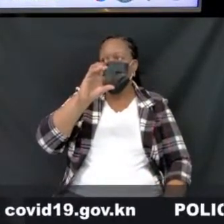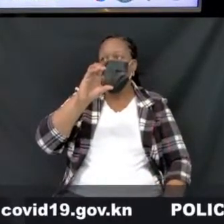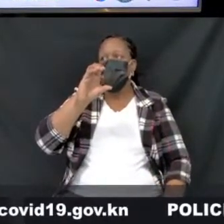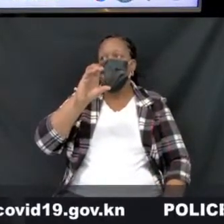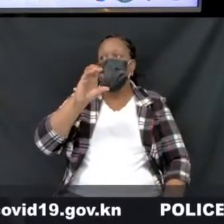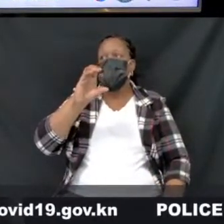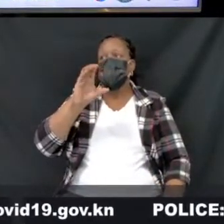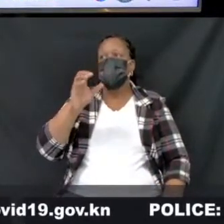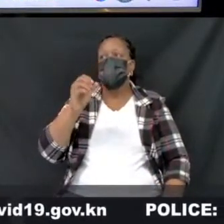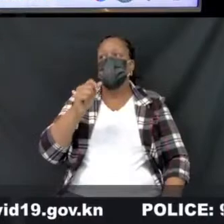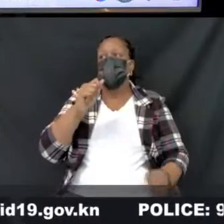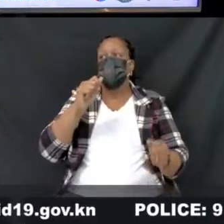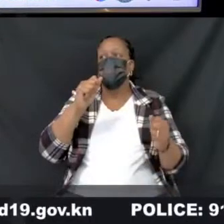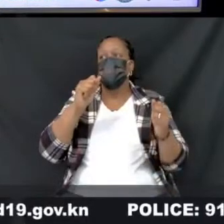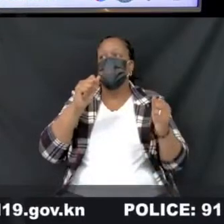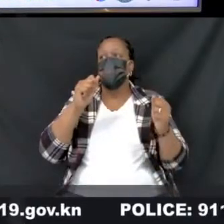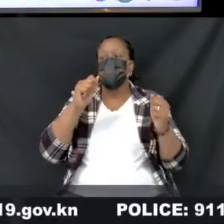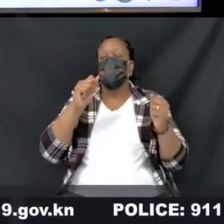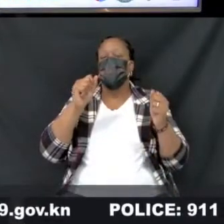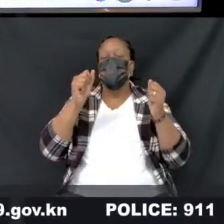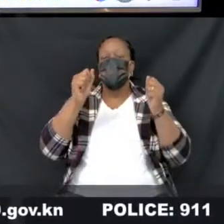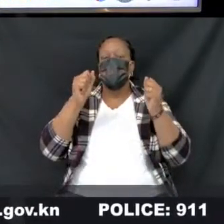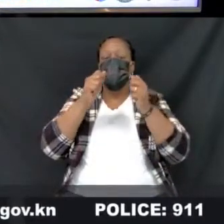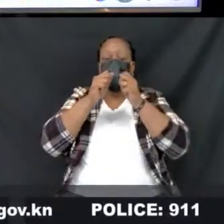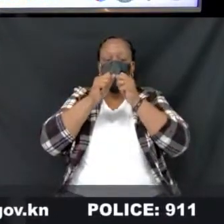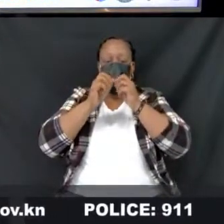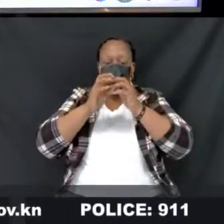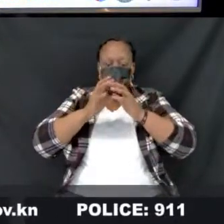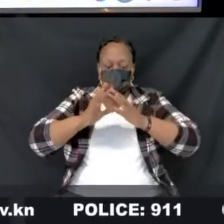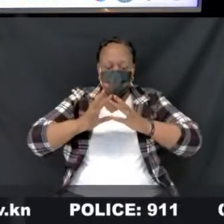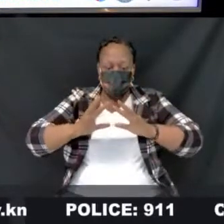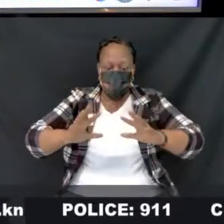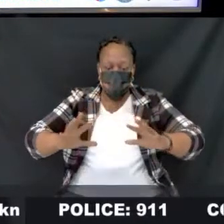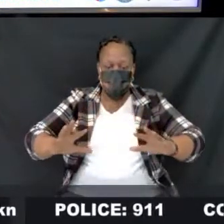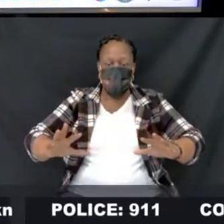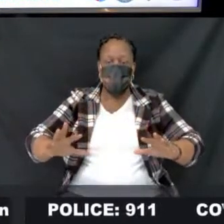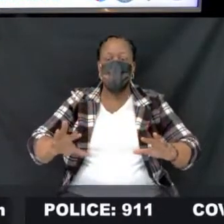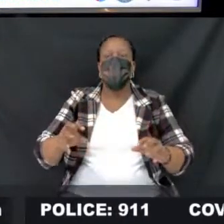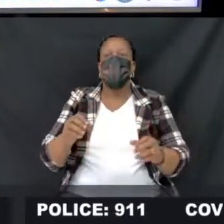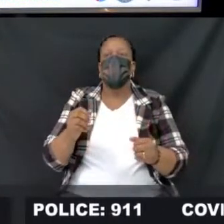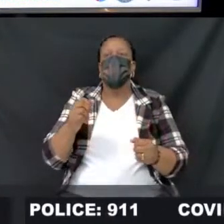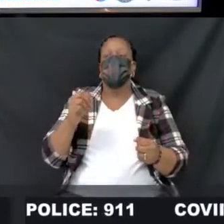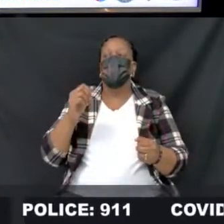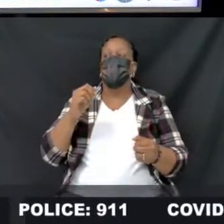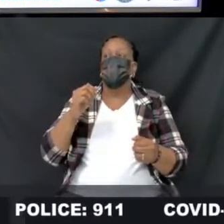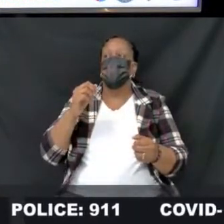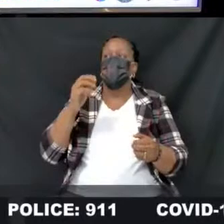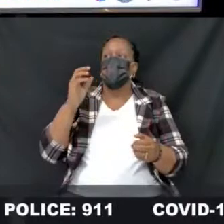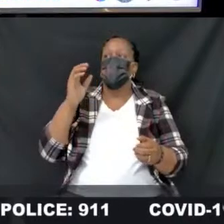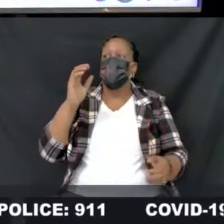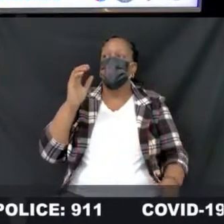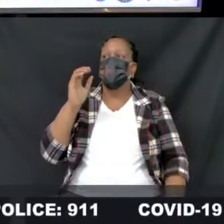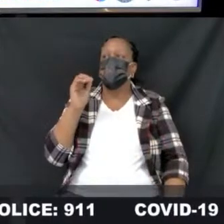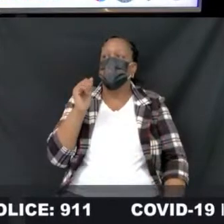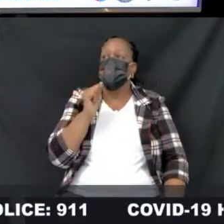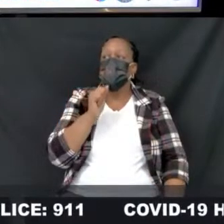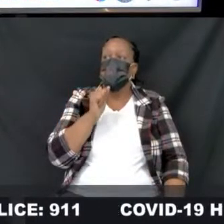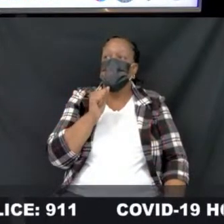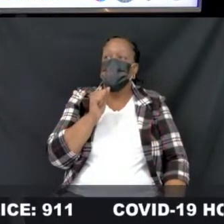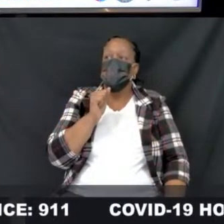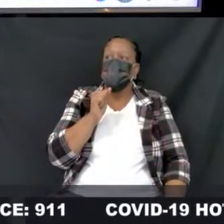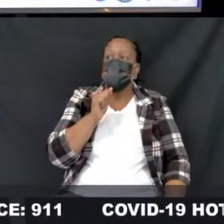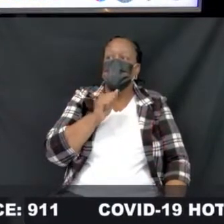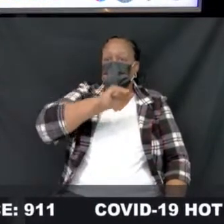necessarily recycle the air, bringing in fresh air. And so most of the wall units that we have, I'm not an air conditioning